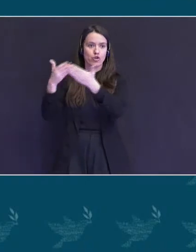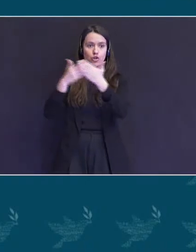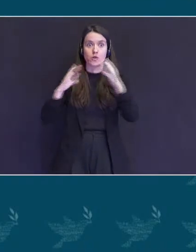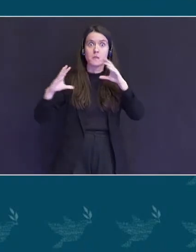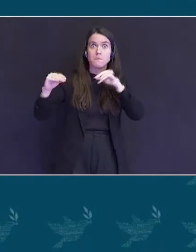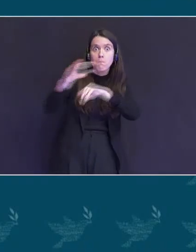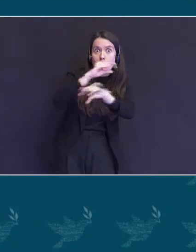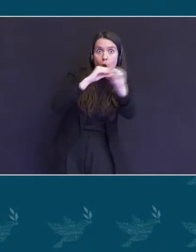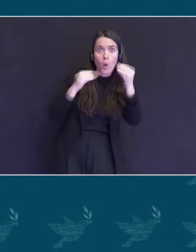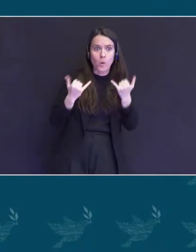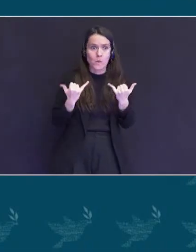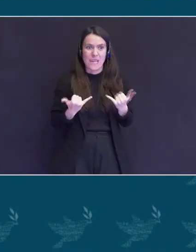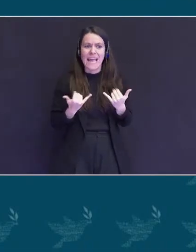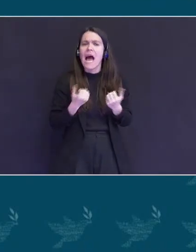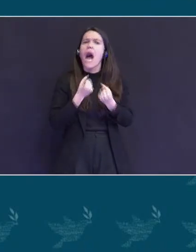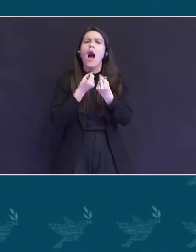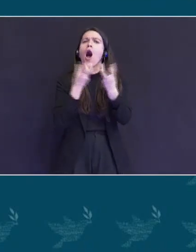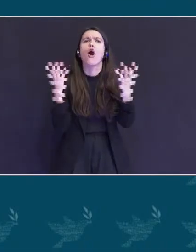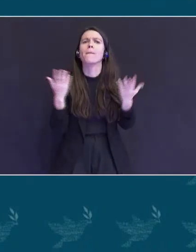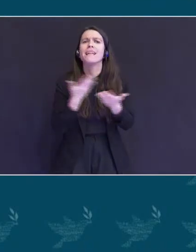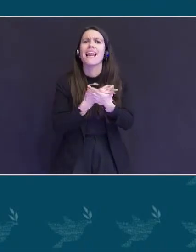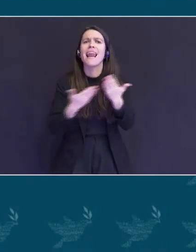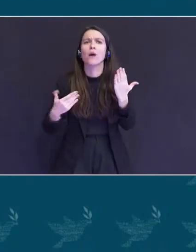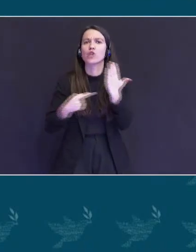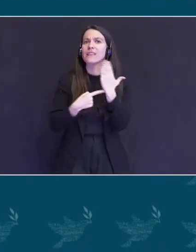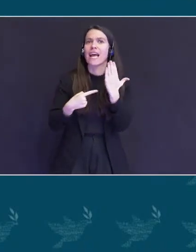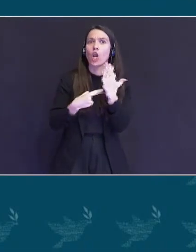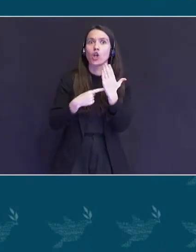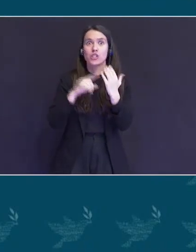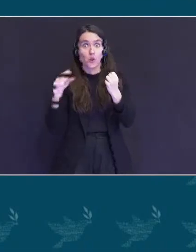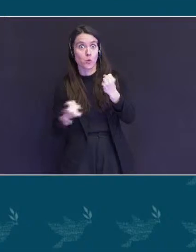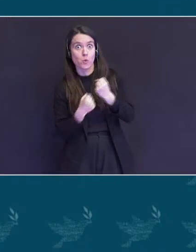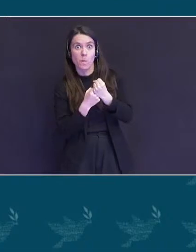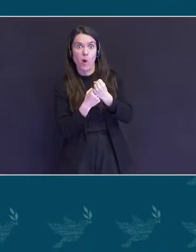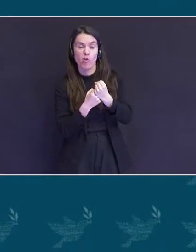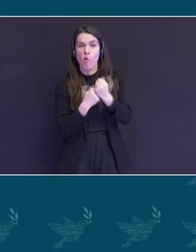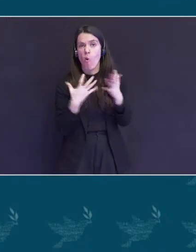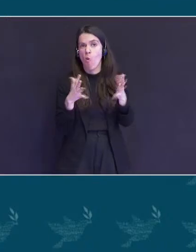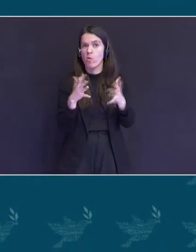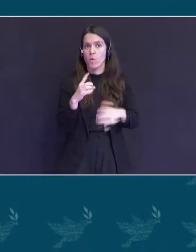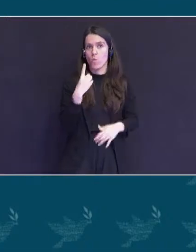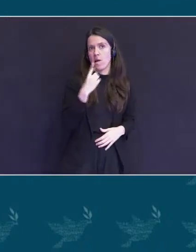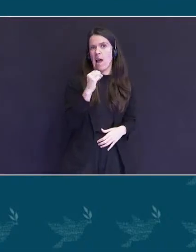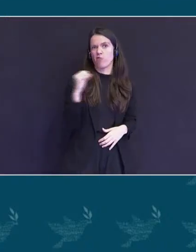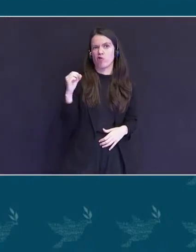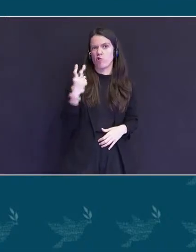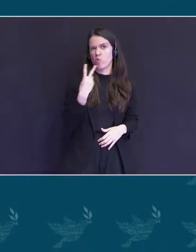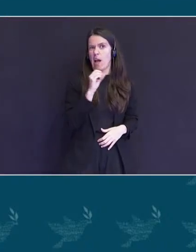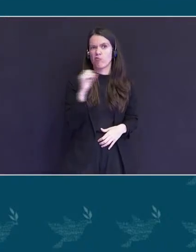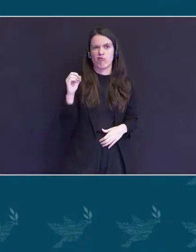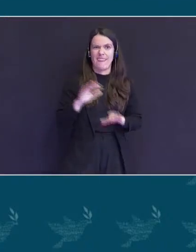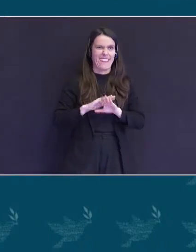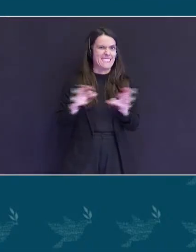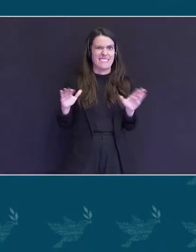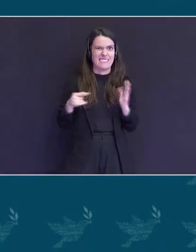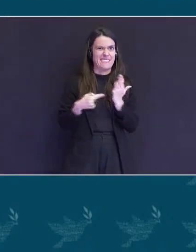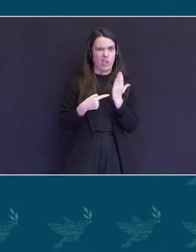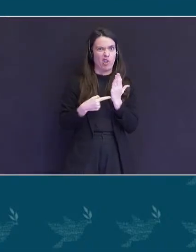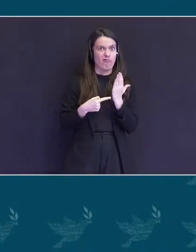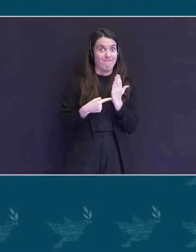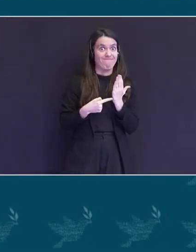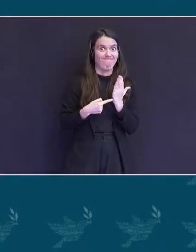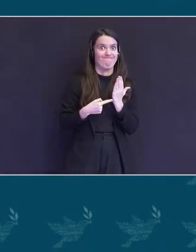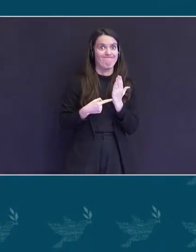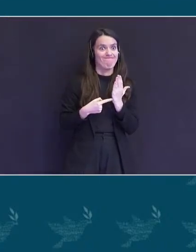language technology that have been supported for those languages? Only 100, 200 languages. Of course, the